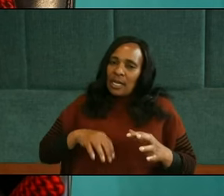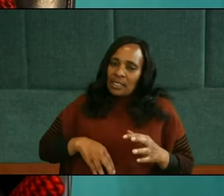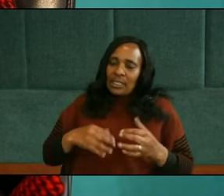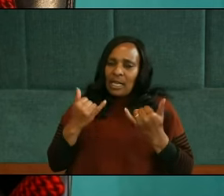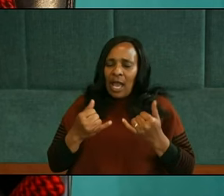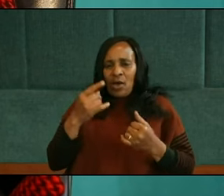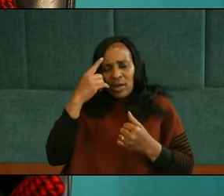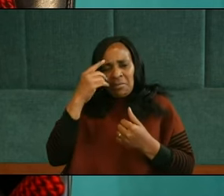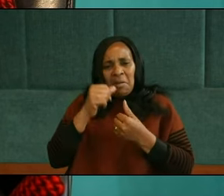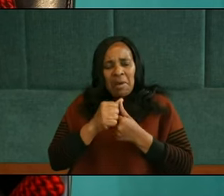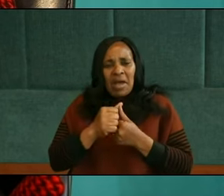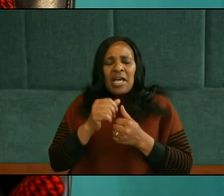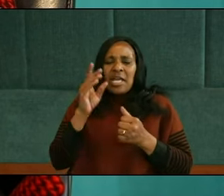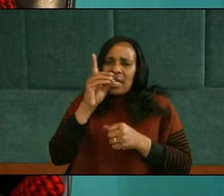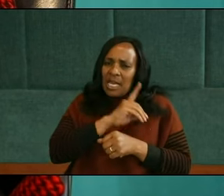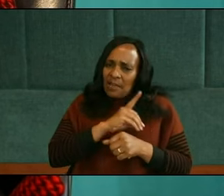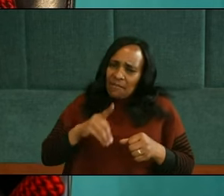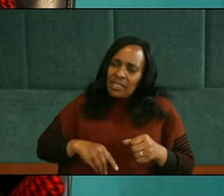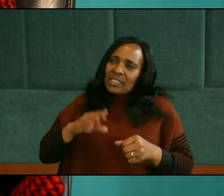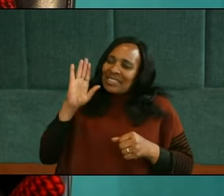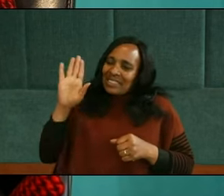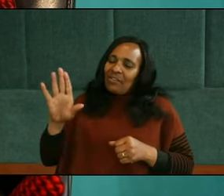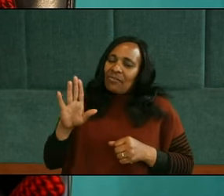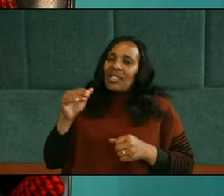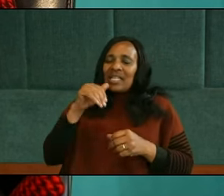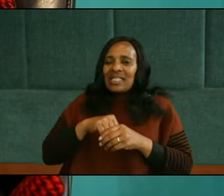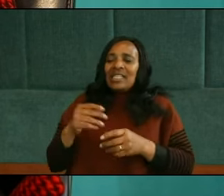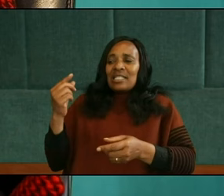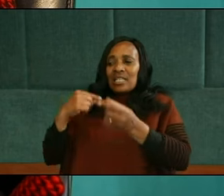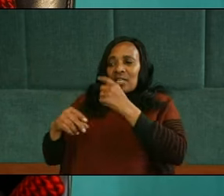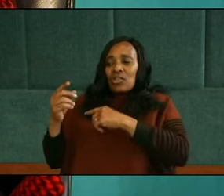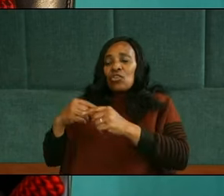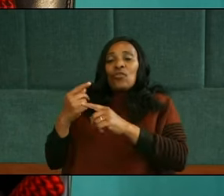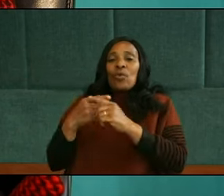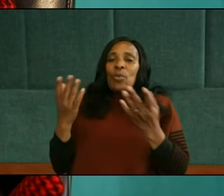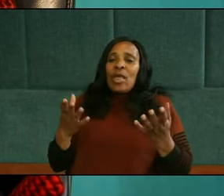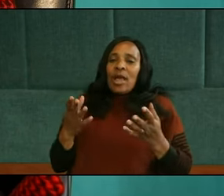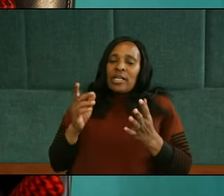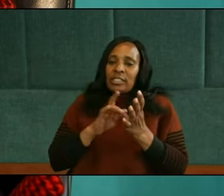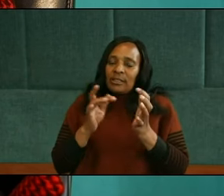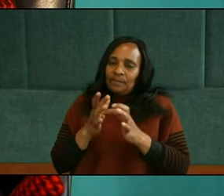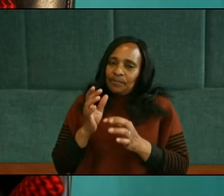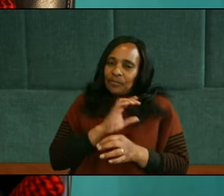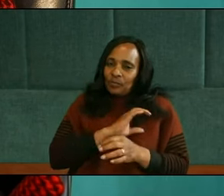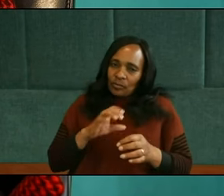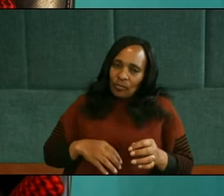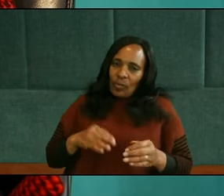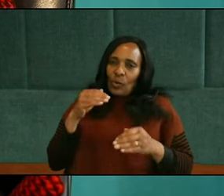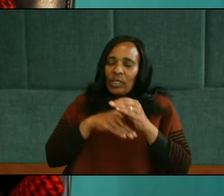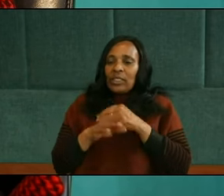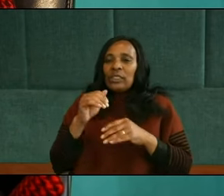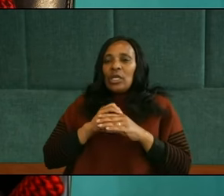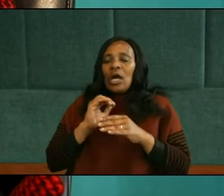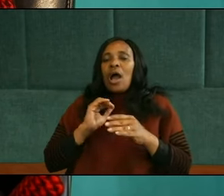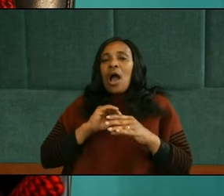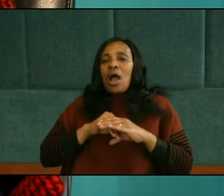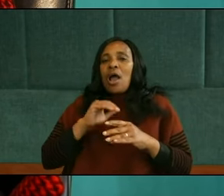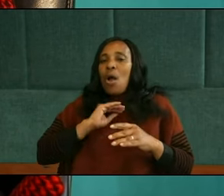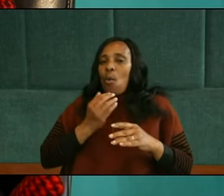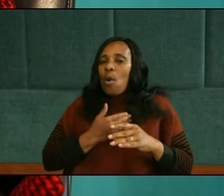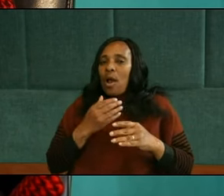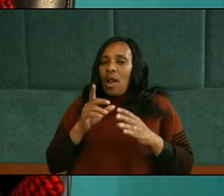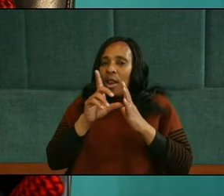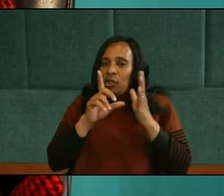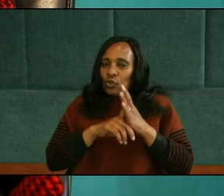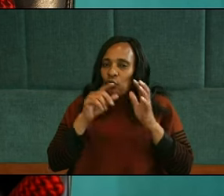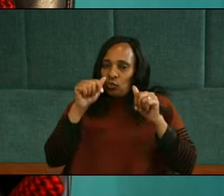David himself is one of the ancestors of Jesus Christ. Now, even as we get into our lesson today, I'd like for